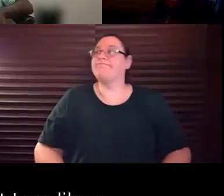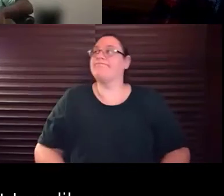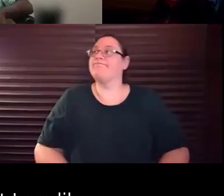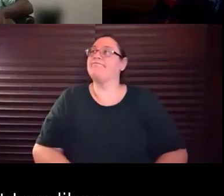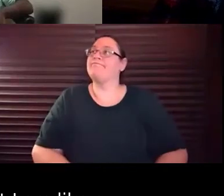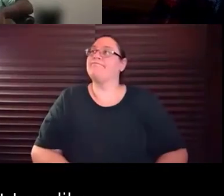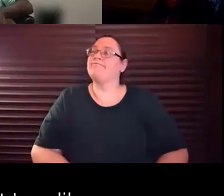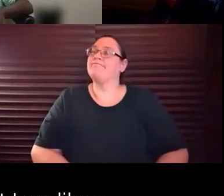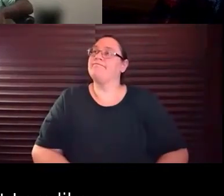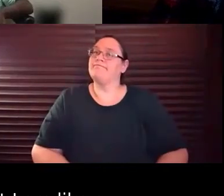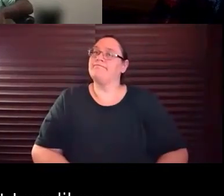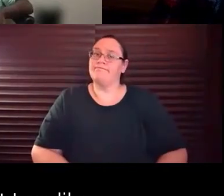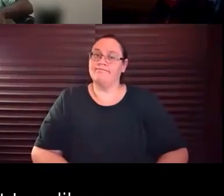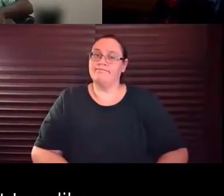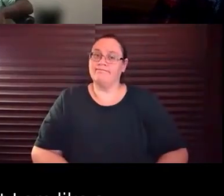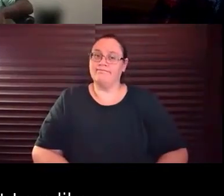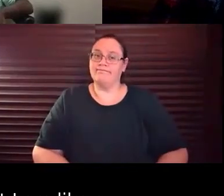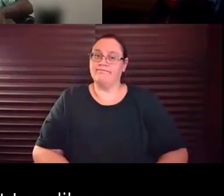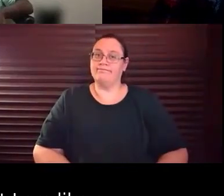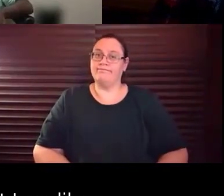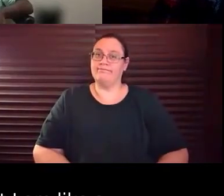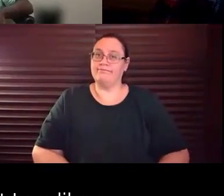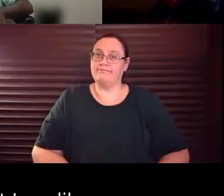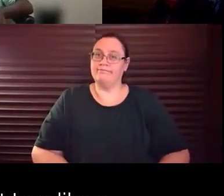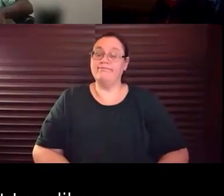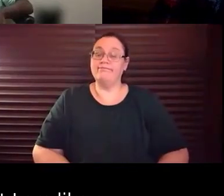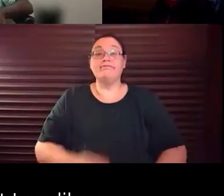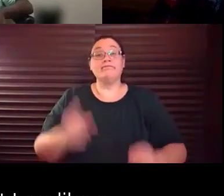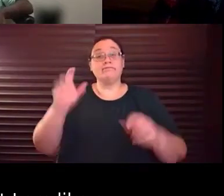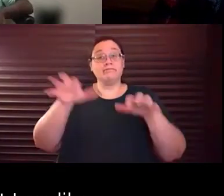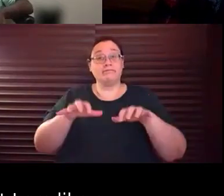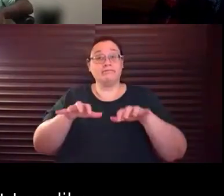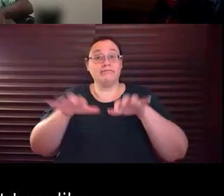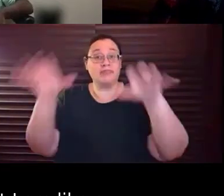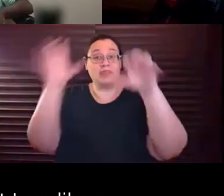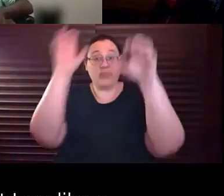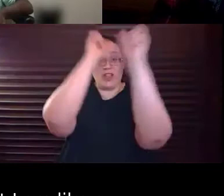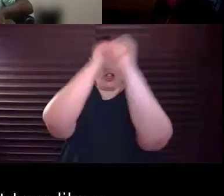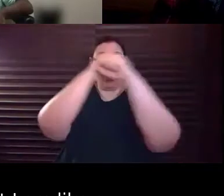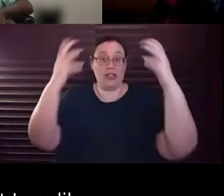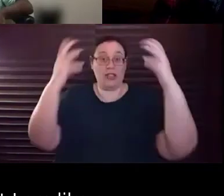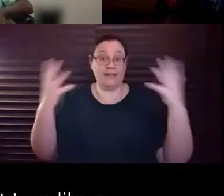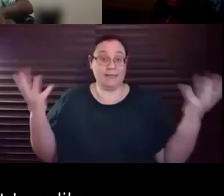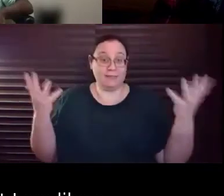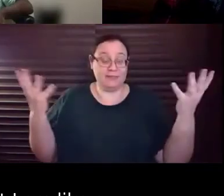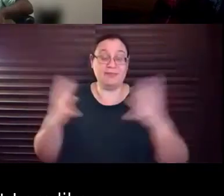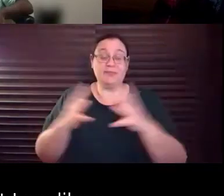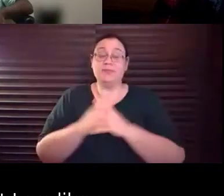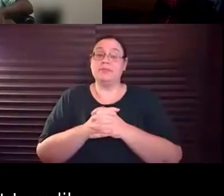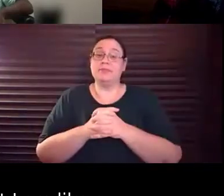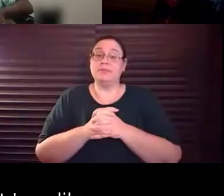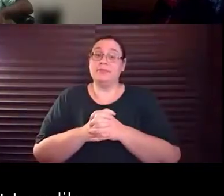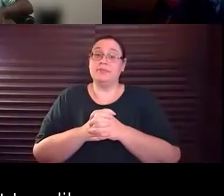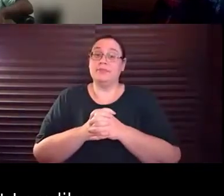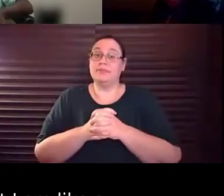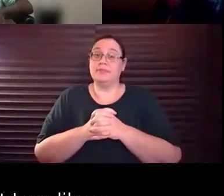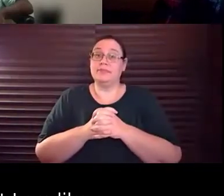If we knew what I am probably admit to